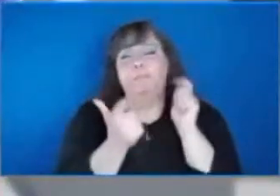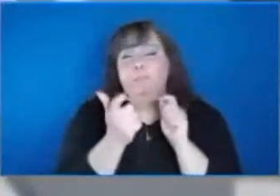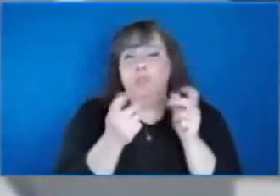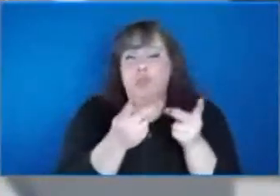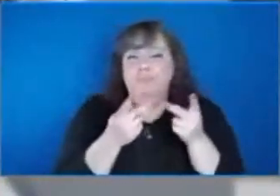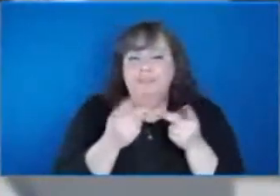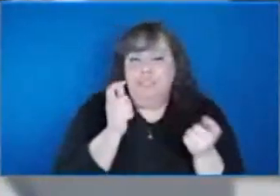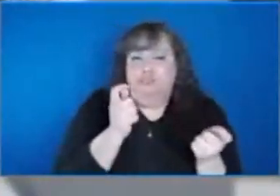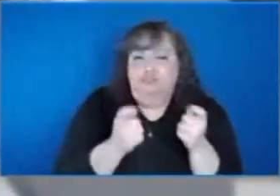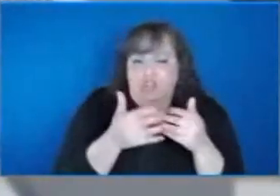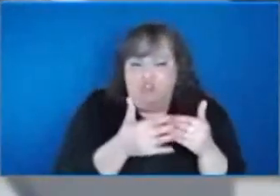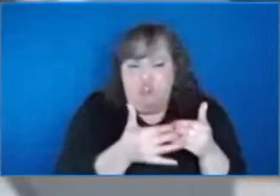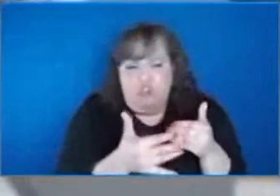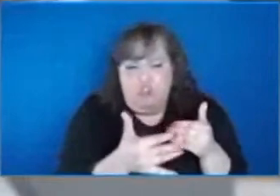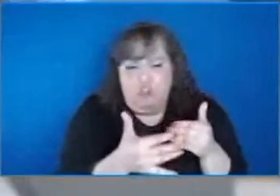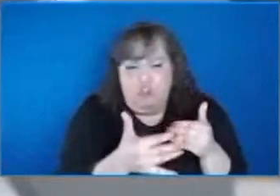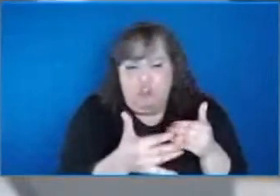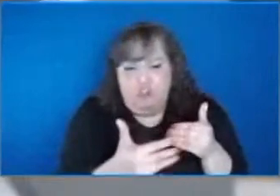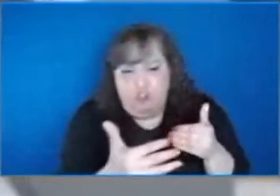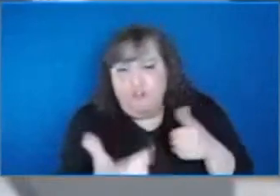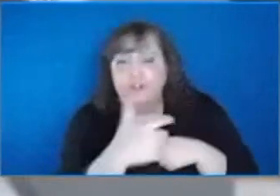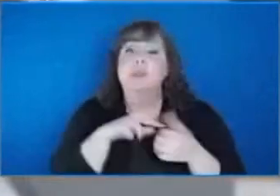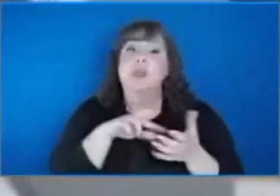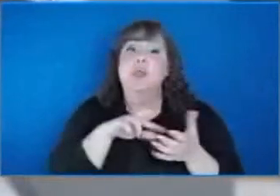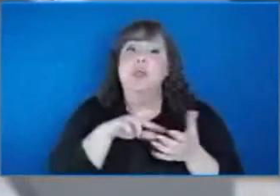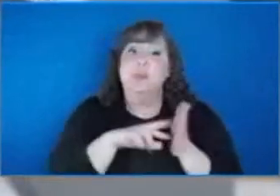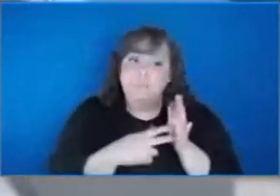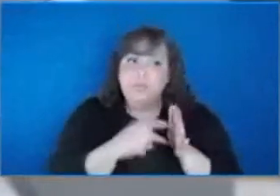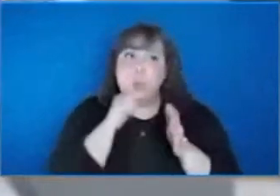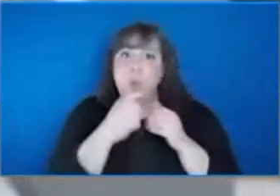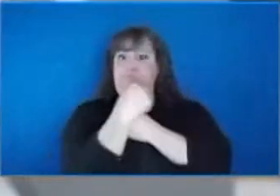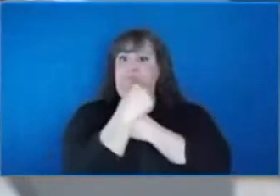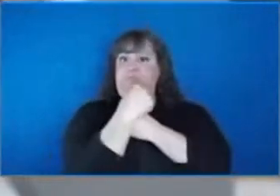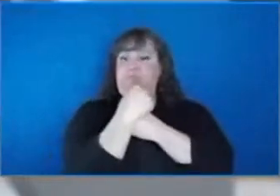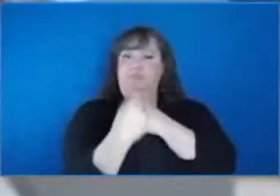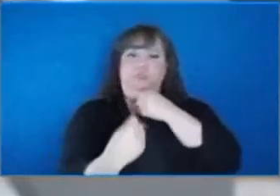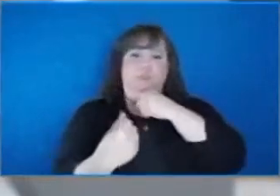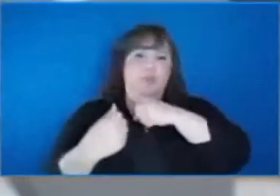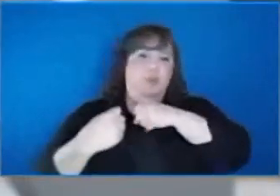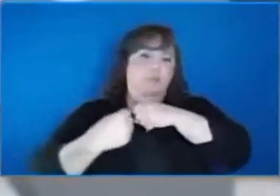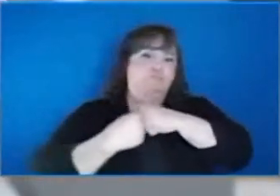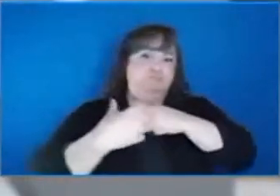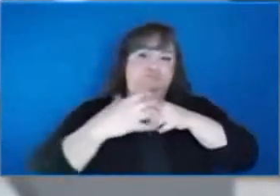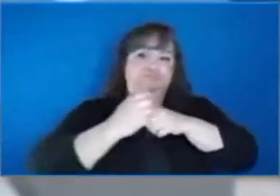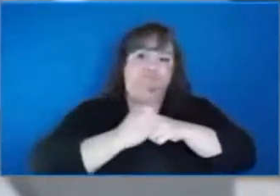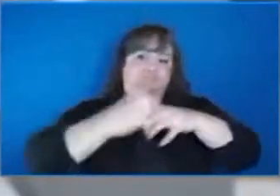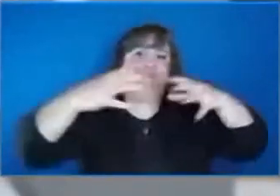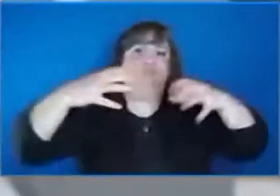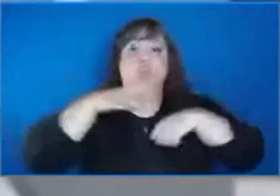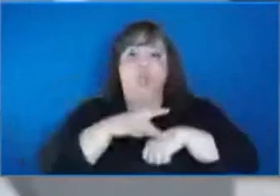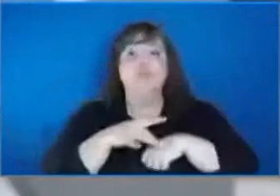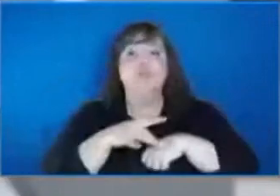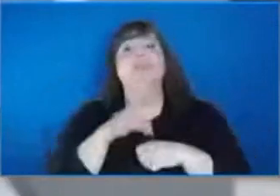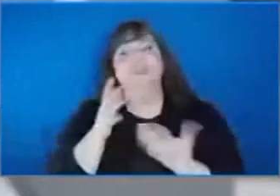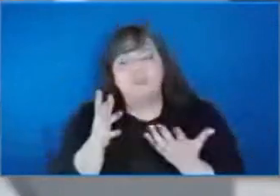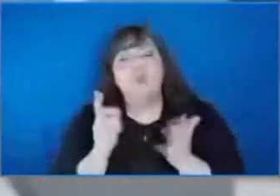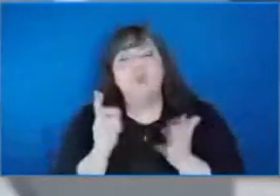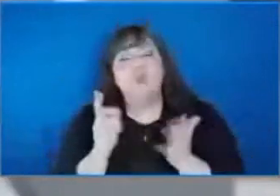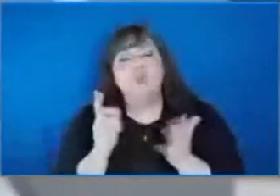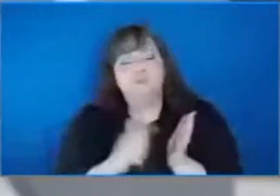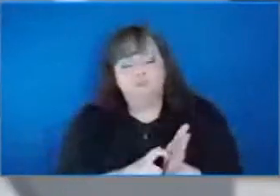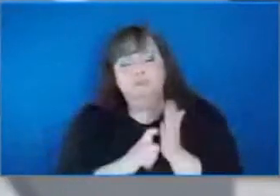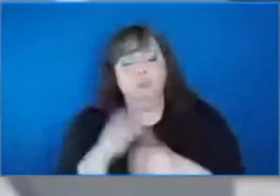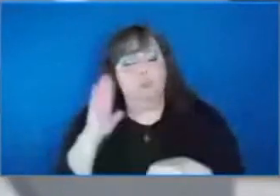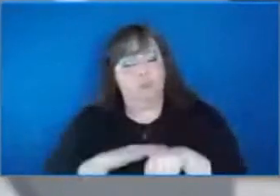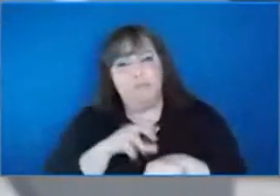Earth theoretically wouldn't be on a path to hit in the future on a collision course. And this is why you need this warning time, and you have to do so much more to